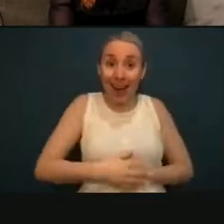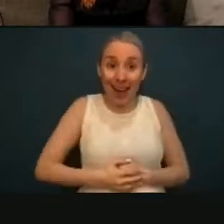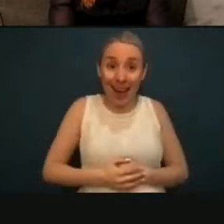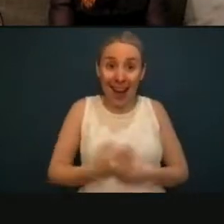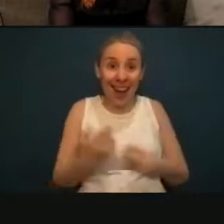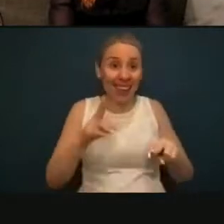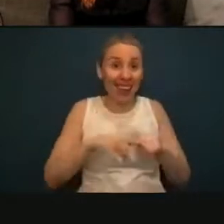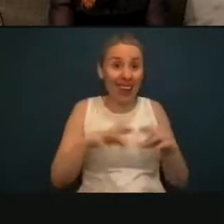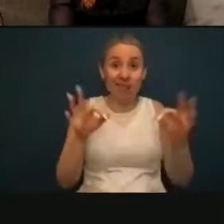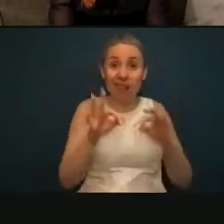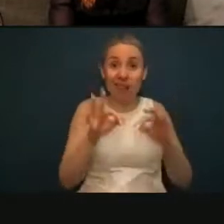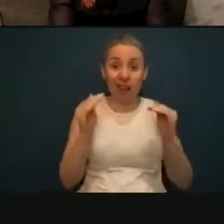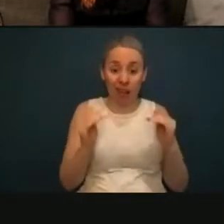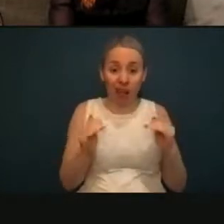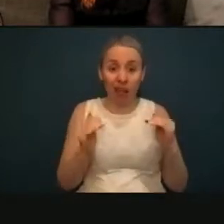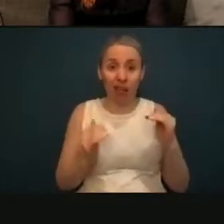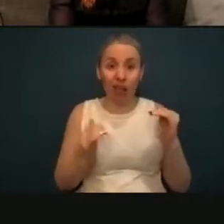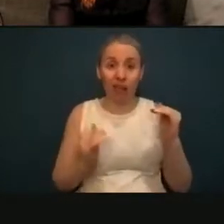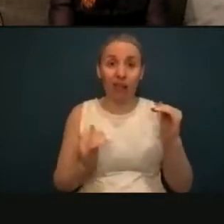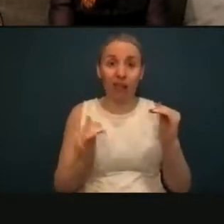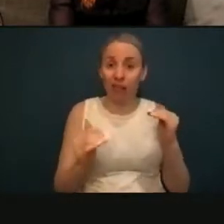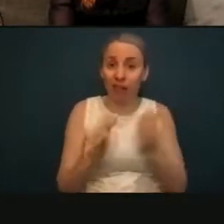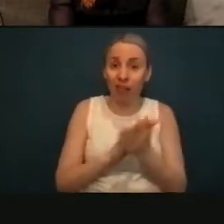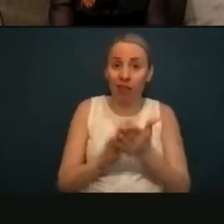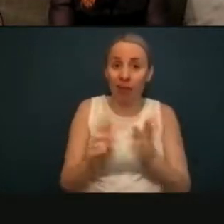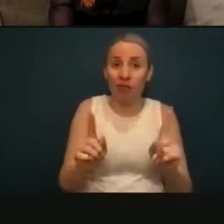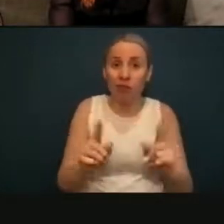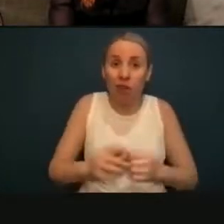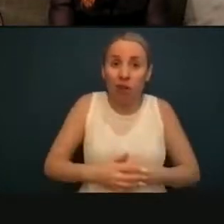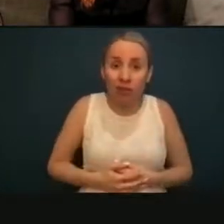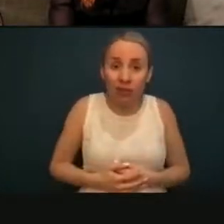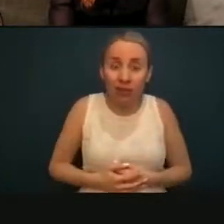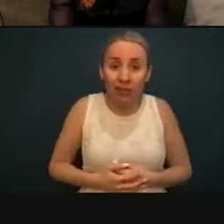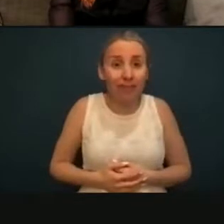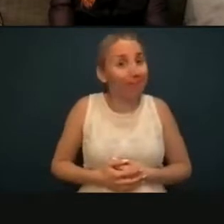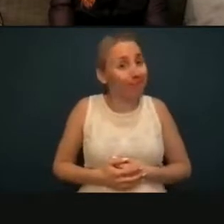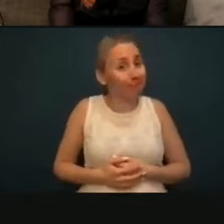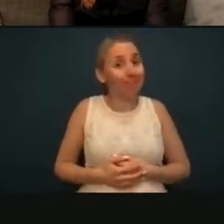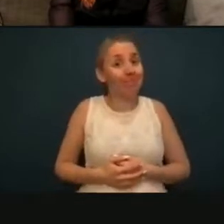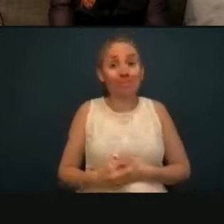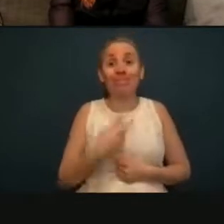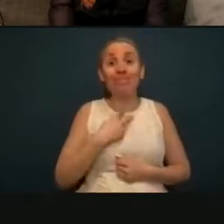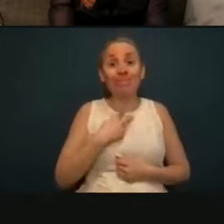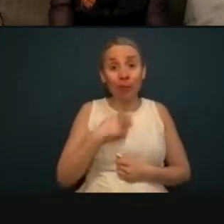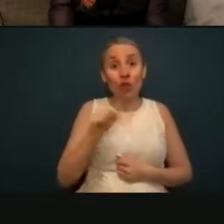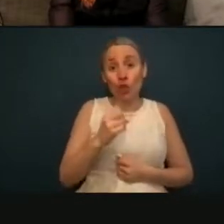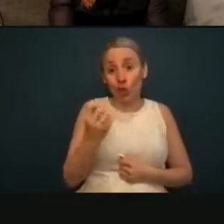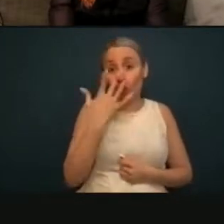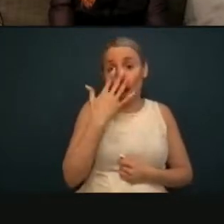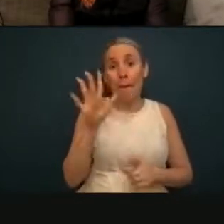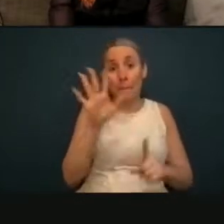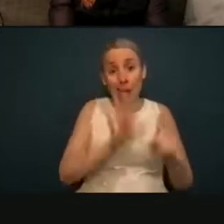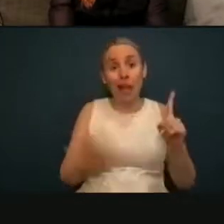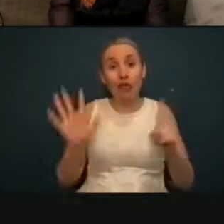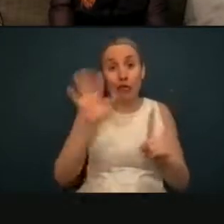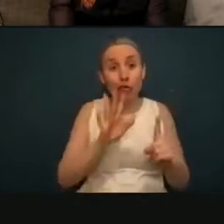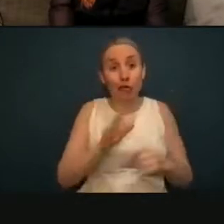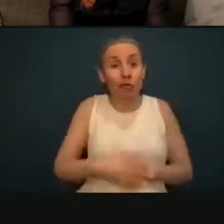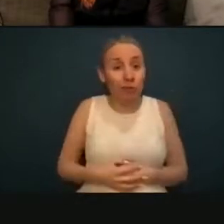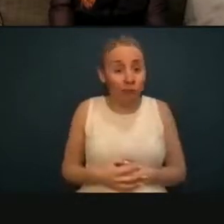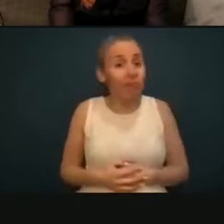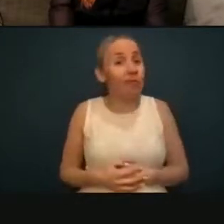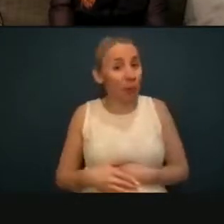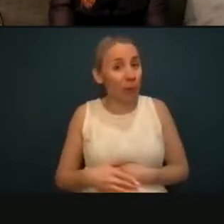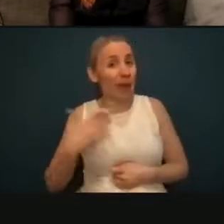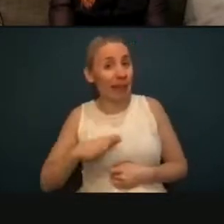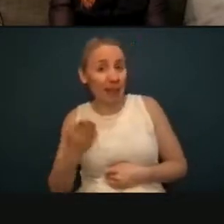don't, sorry, but quite frankly, I think we as a nation we should be ashamed of ourselves if we can't get ourselves to that point